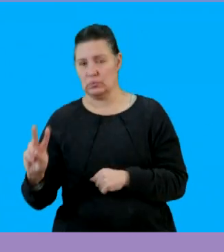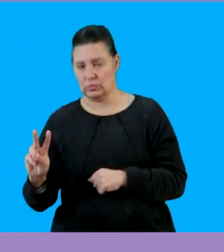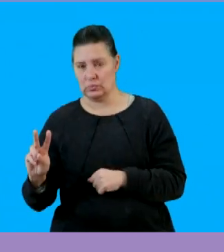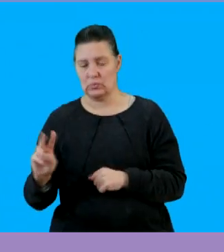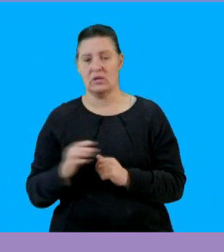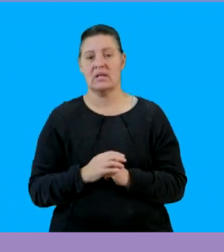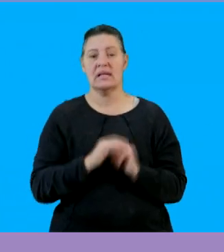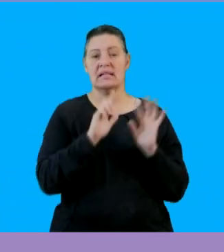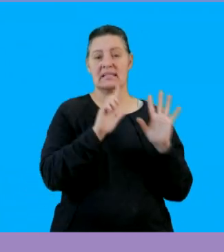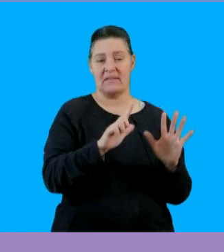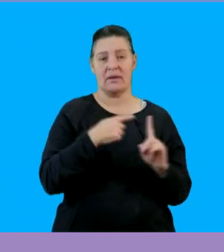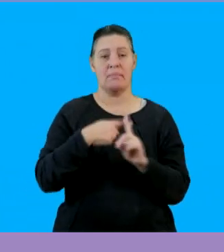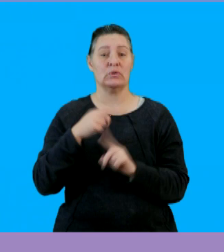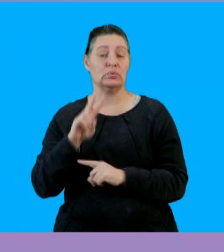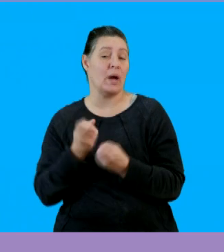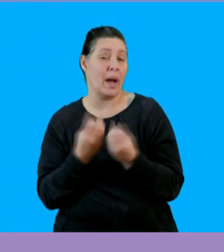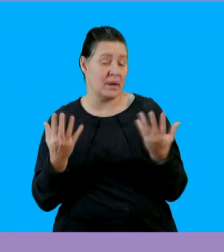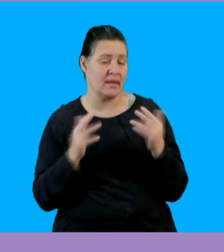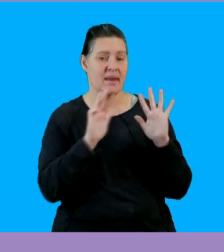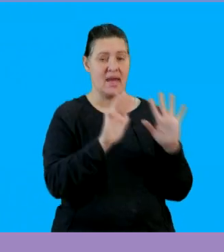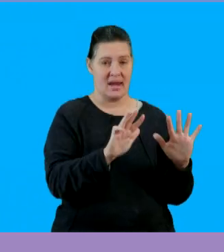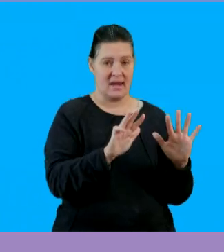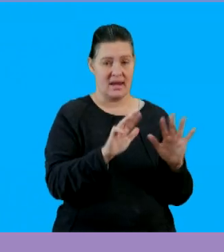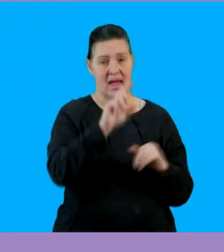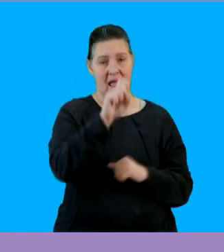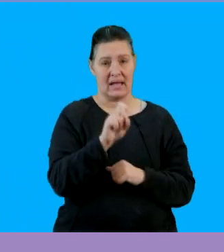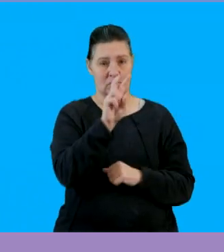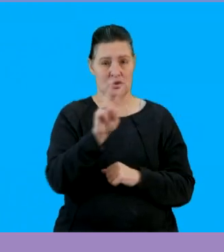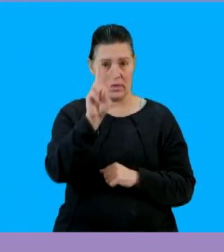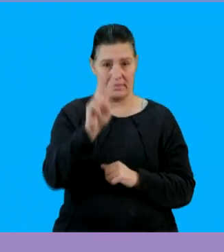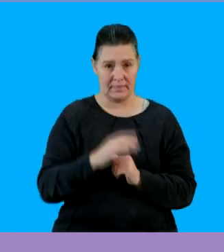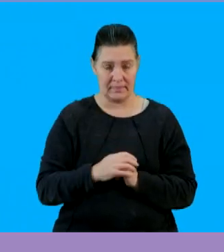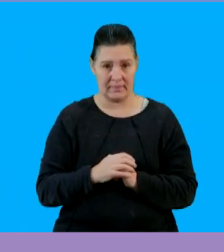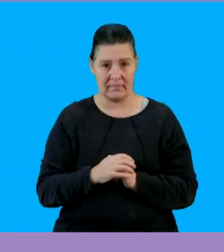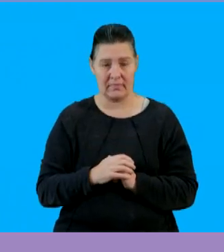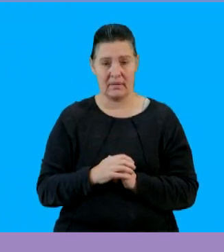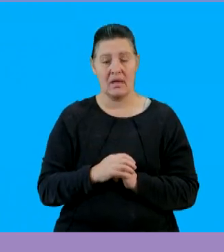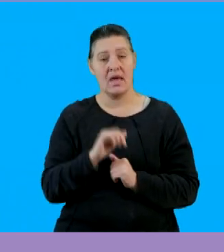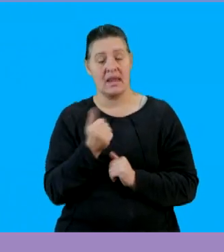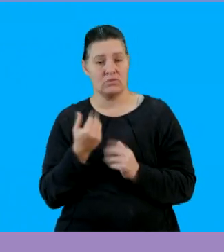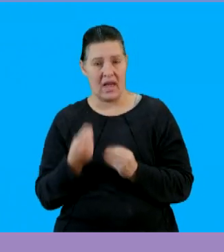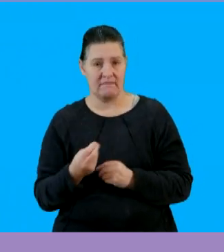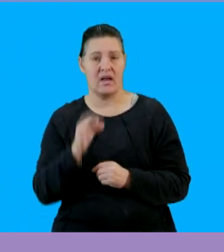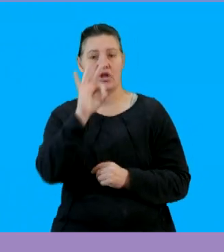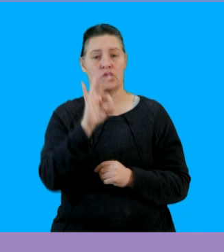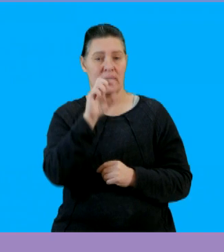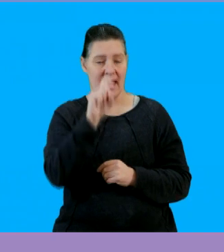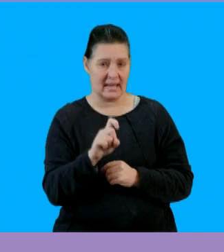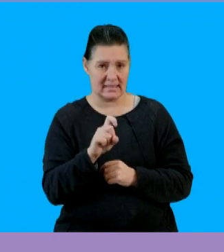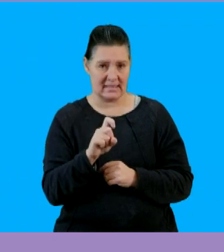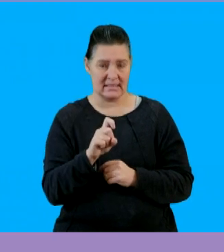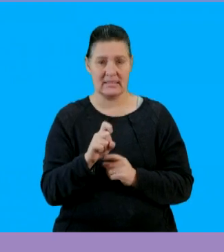7 and the 2. So what is 7 plus 2? That is a 9x squared. Next, we have